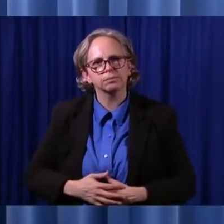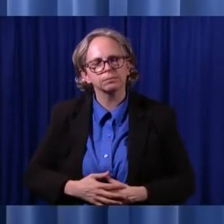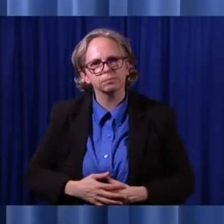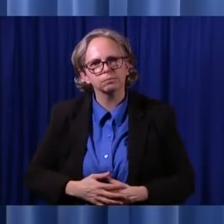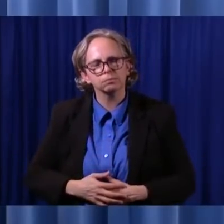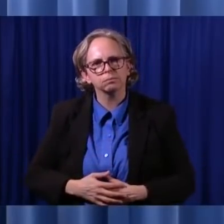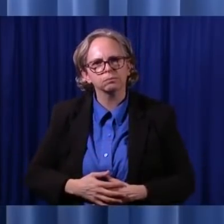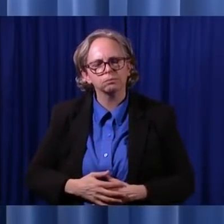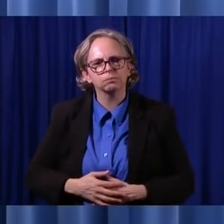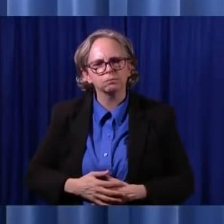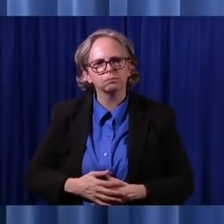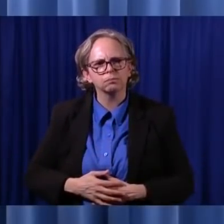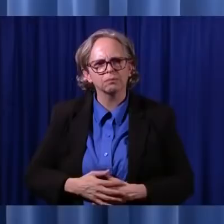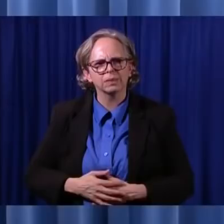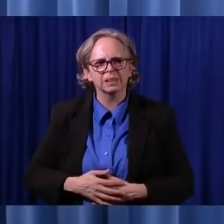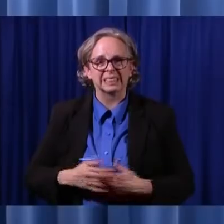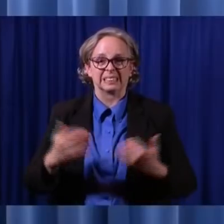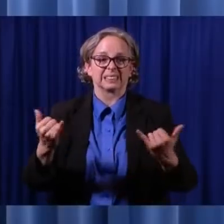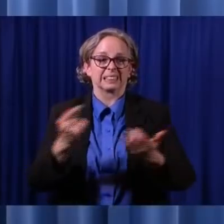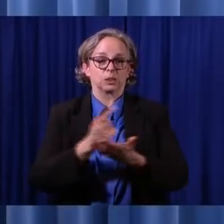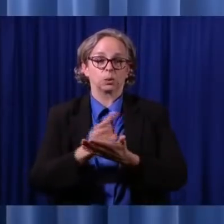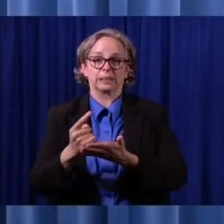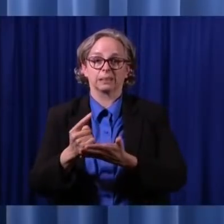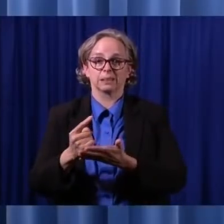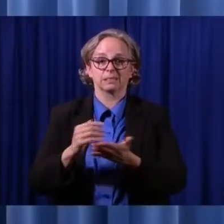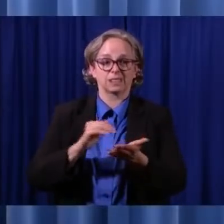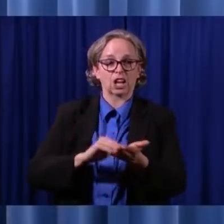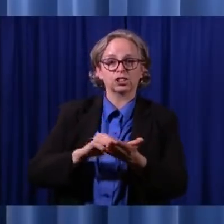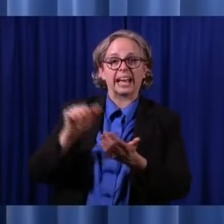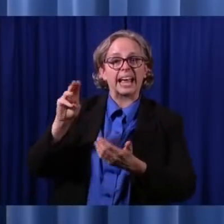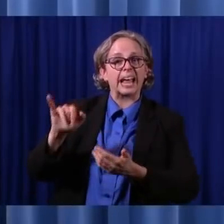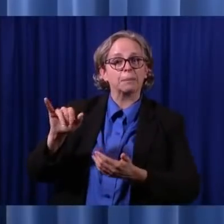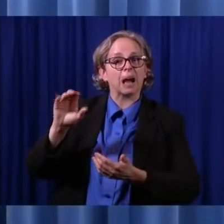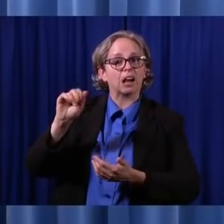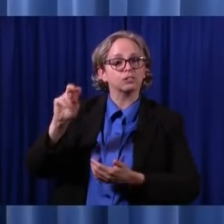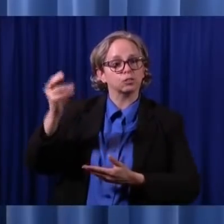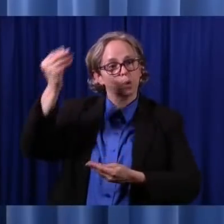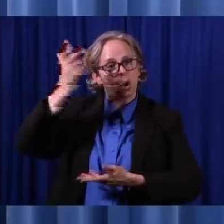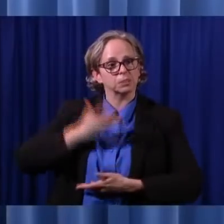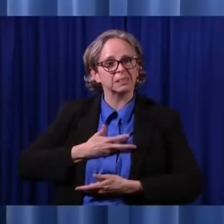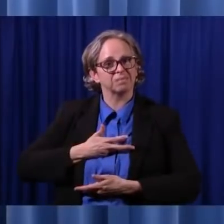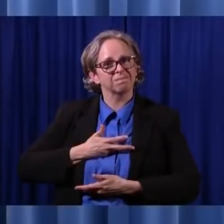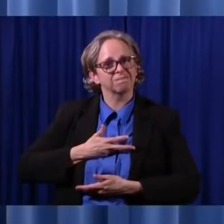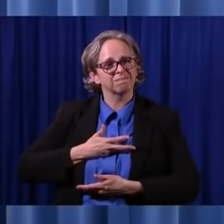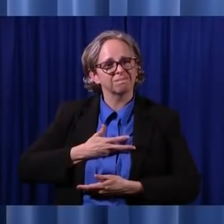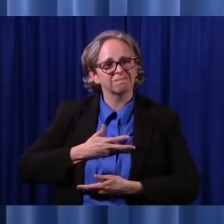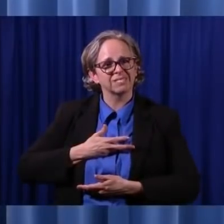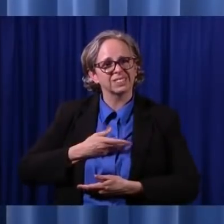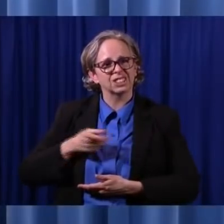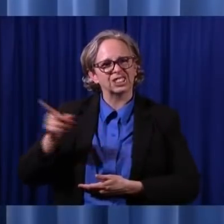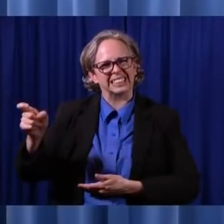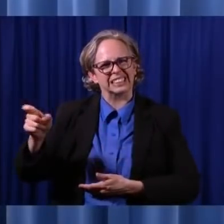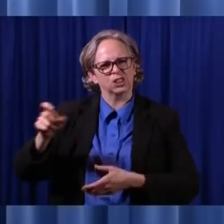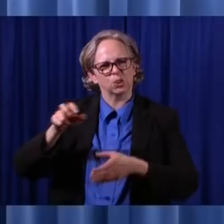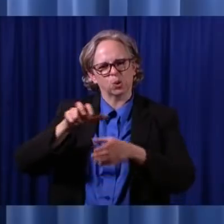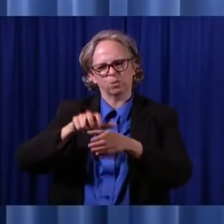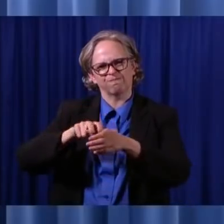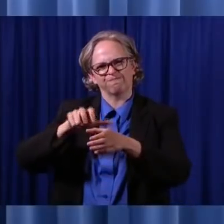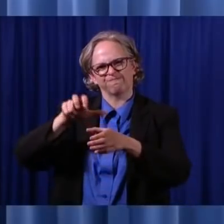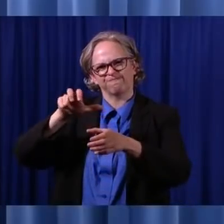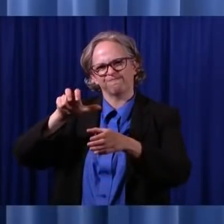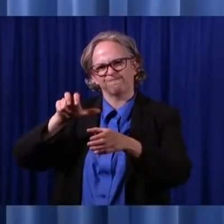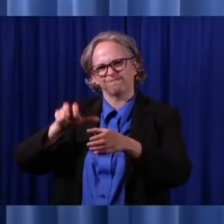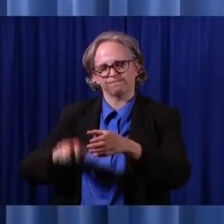This week, Dr. Acton told me that she feels it is time for her to step down as our Director